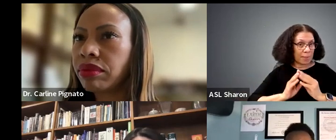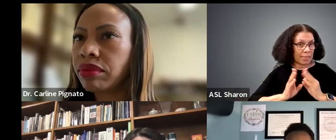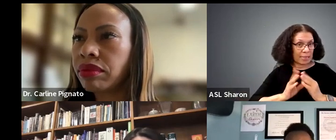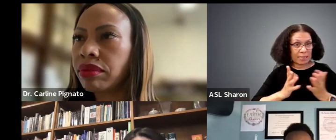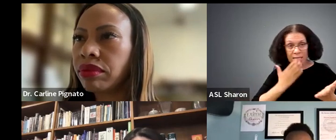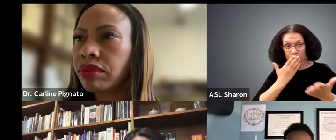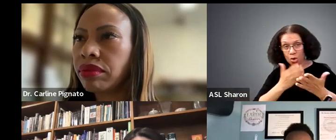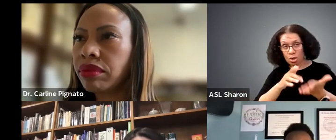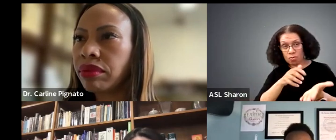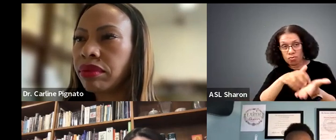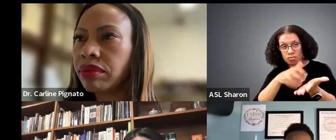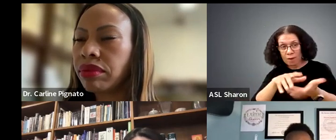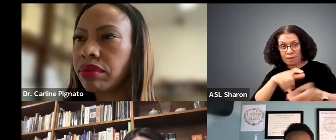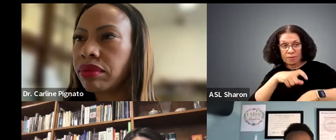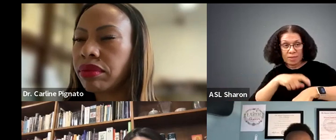estimate?